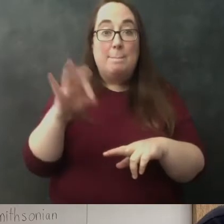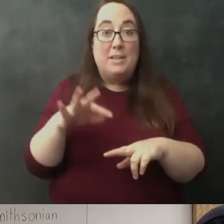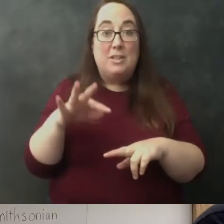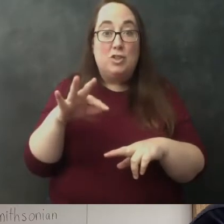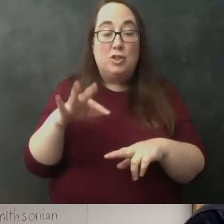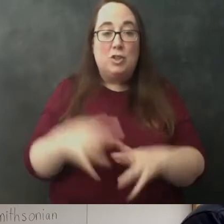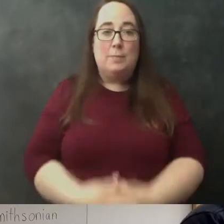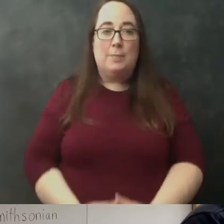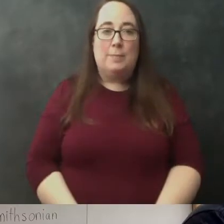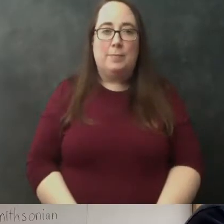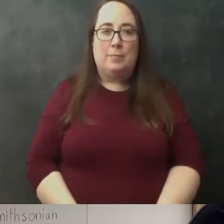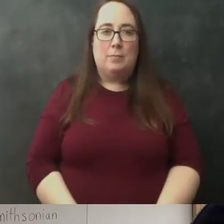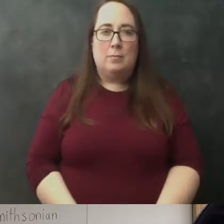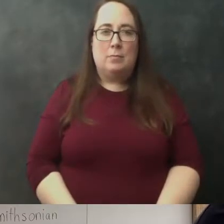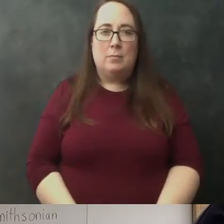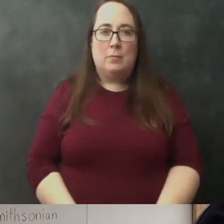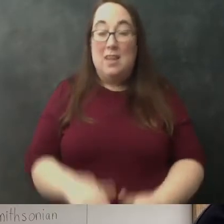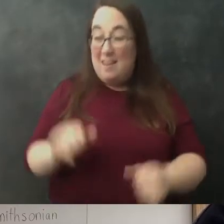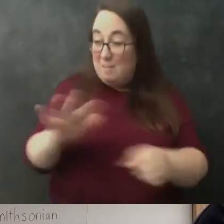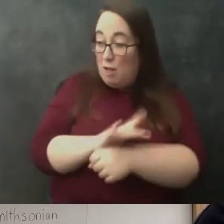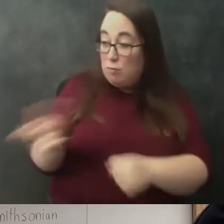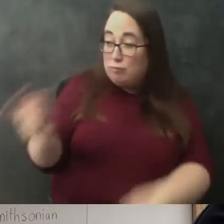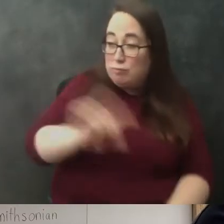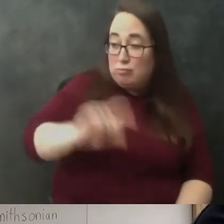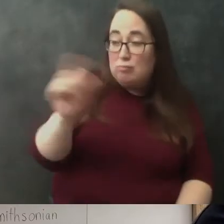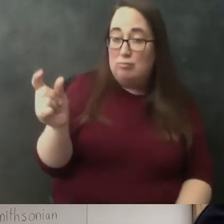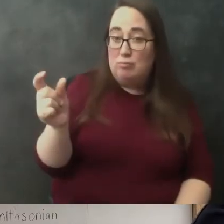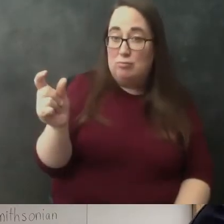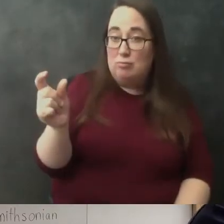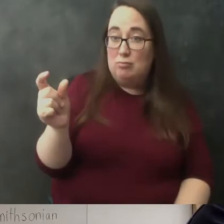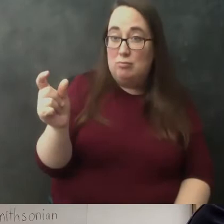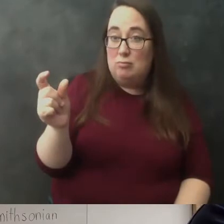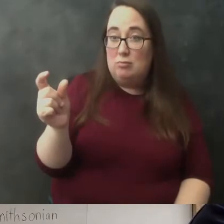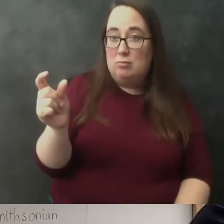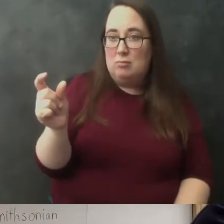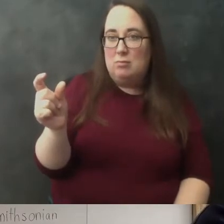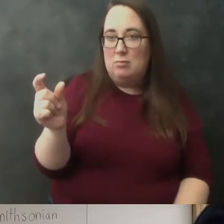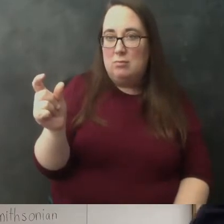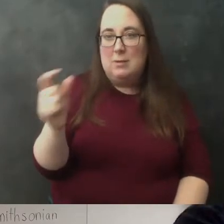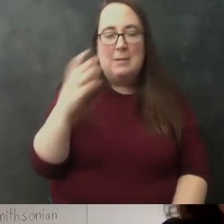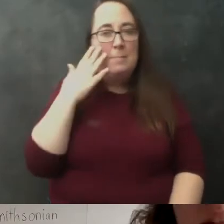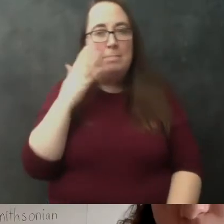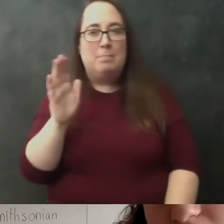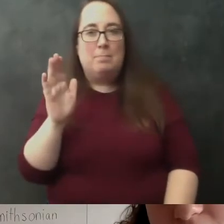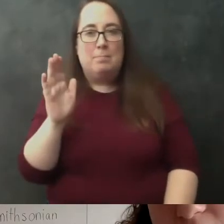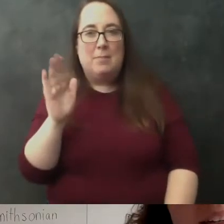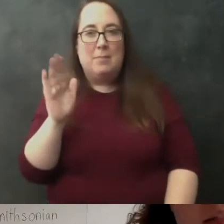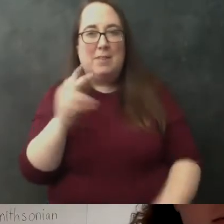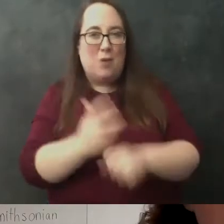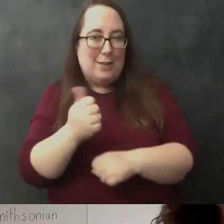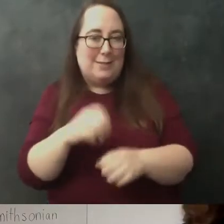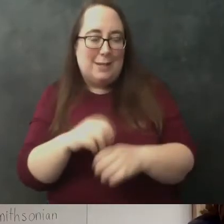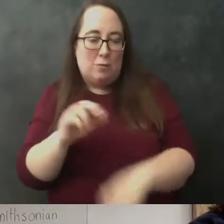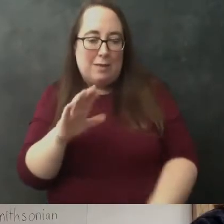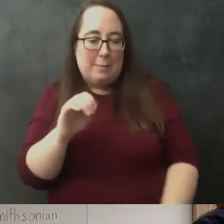got my little salt packet. What if I just pour the whole thing in? You think that'll be enough? I don't know actually. This is always the hardest in a recipe. I never